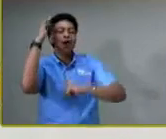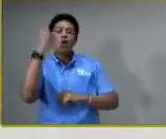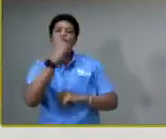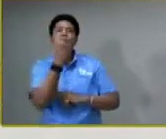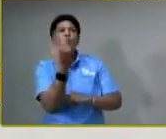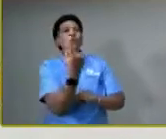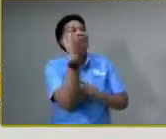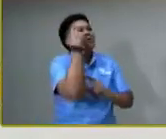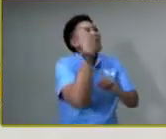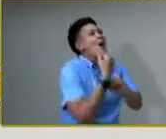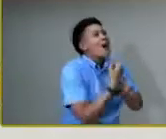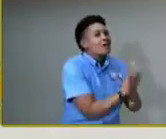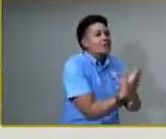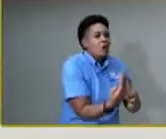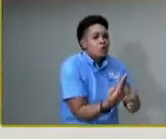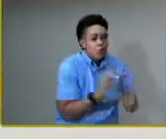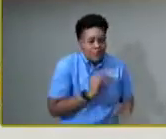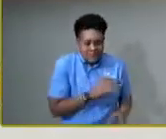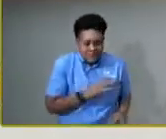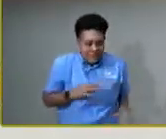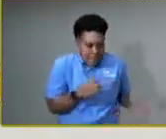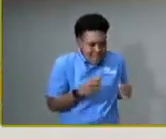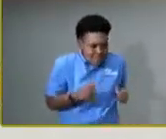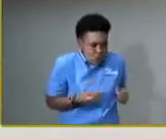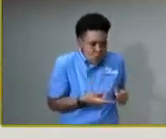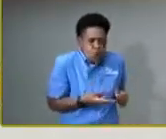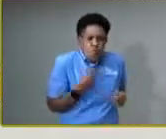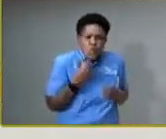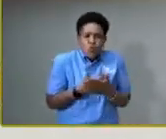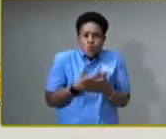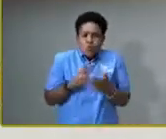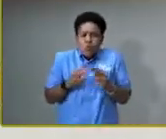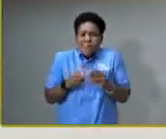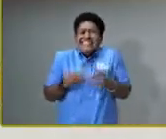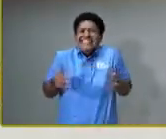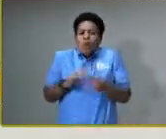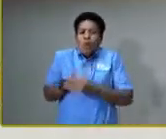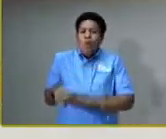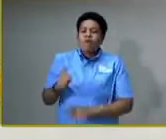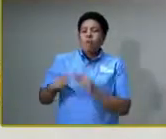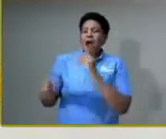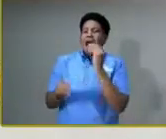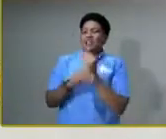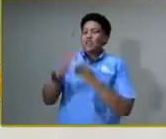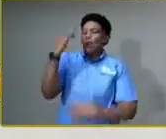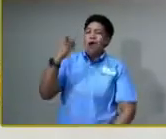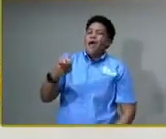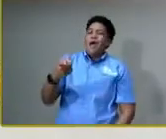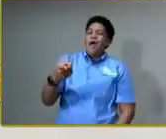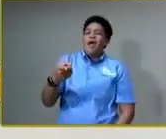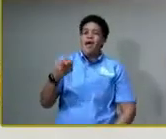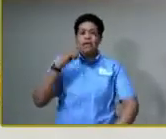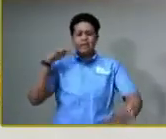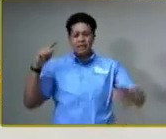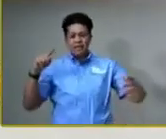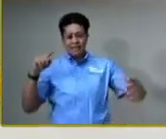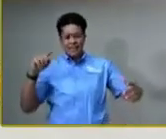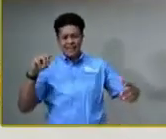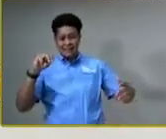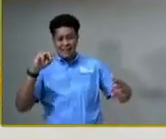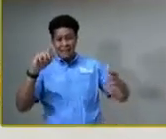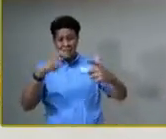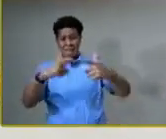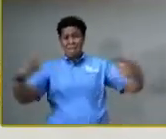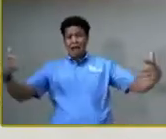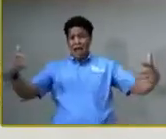expanded usage of our staff based on the new numbers of COVID, but also because the mass recruitment